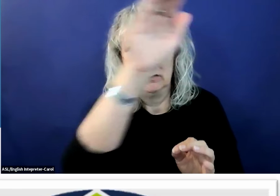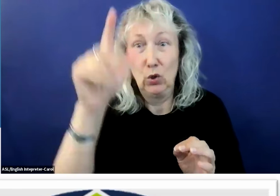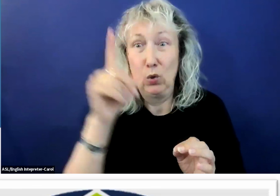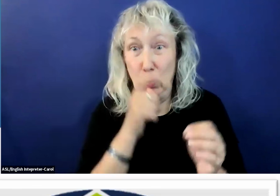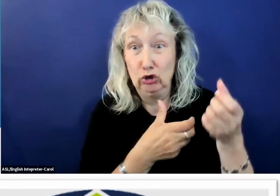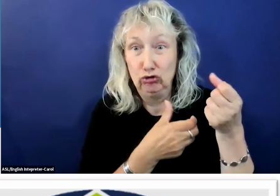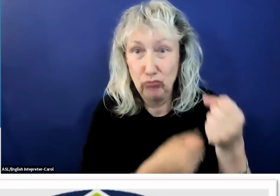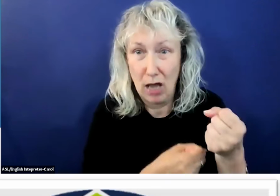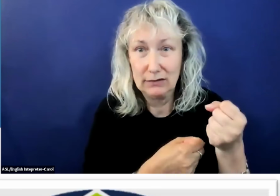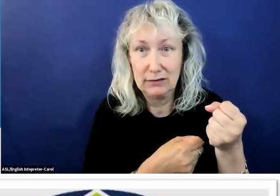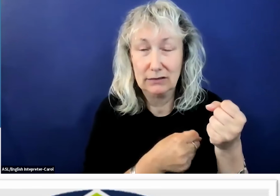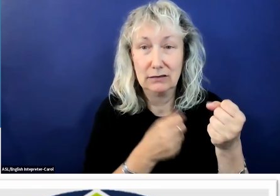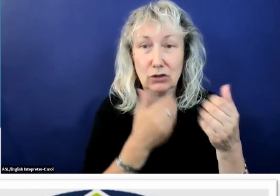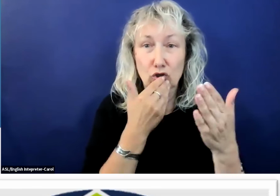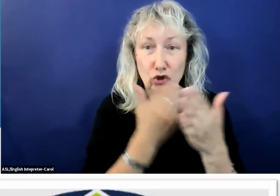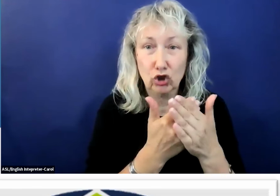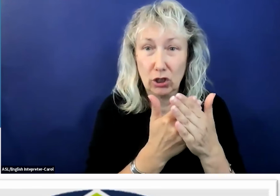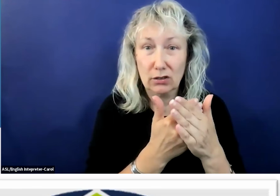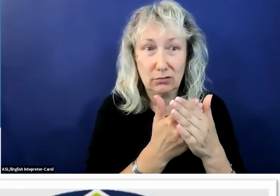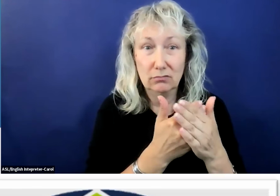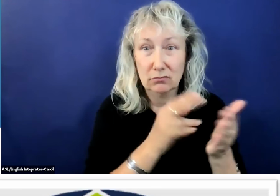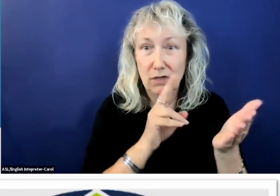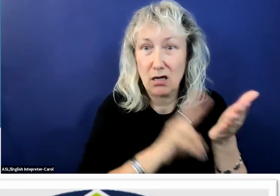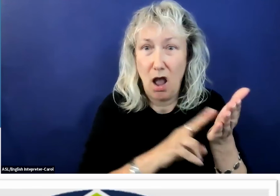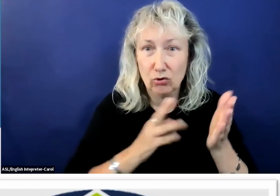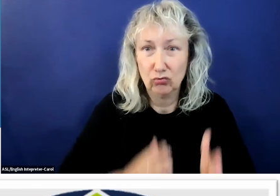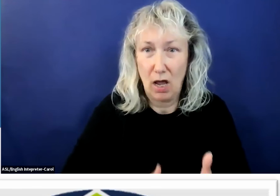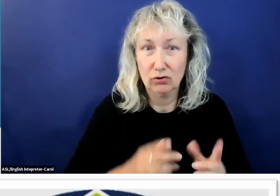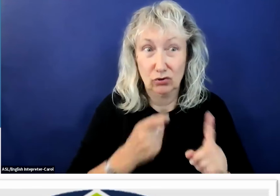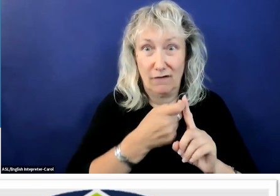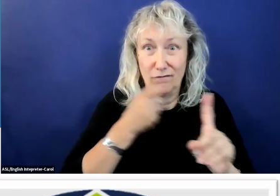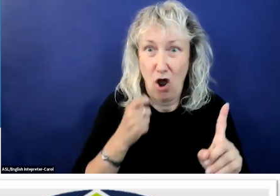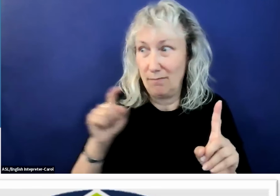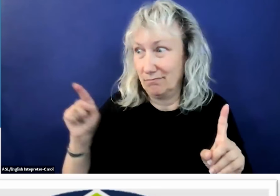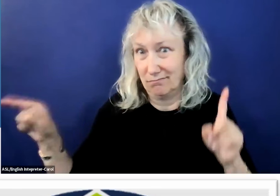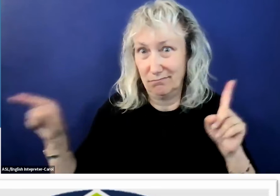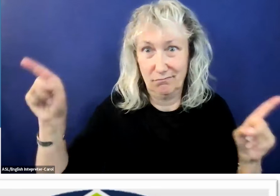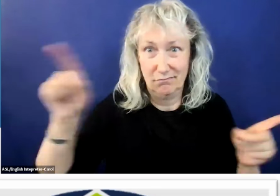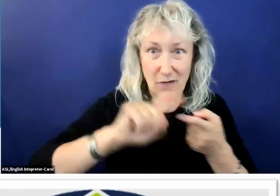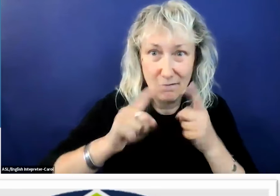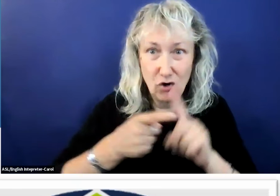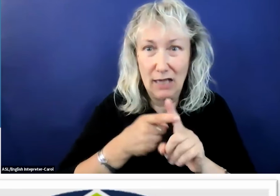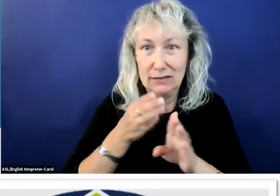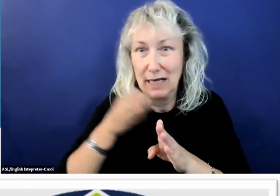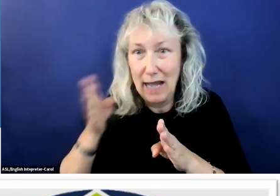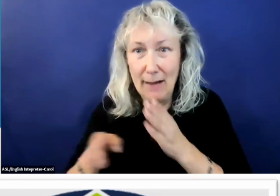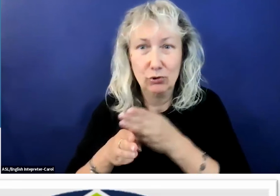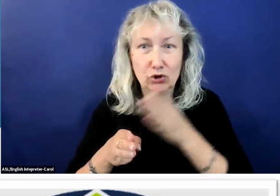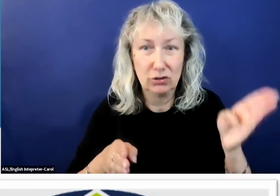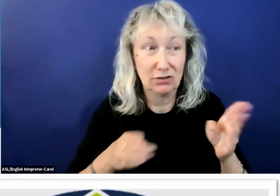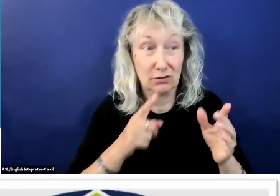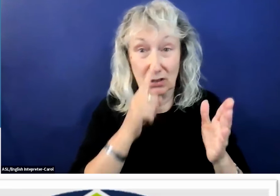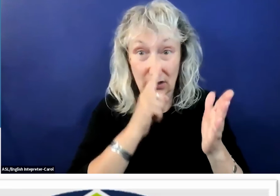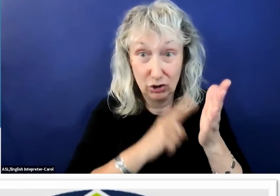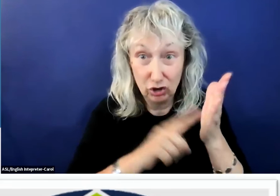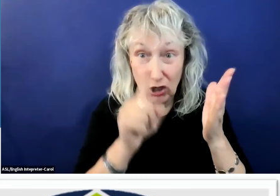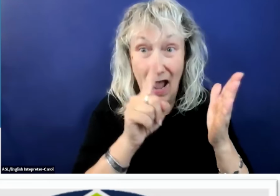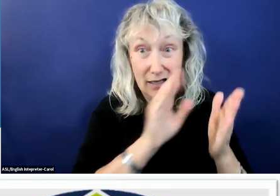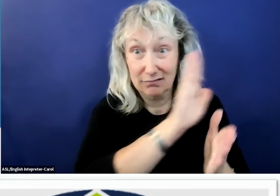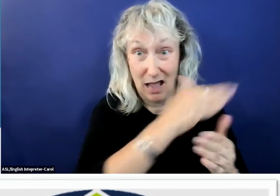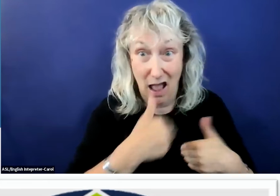from friends and family. And then most importantly, confirm that the contractor is licensed, bonded, and